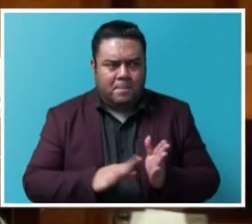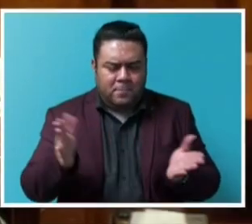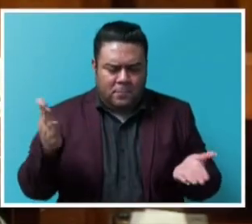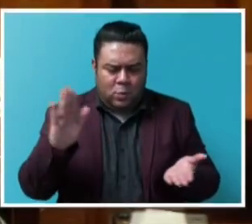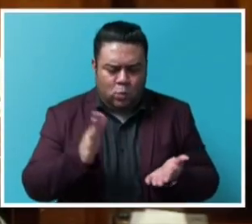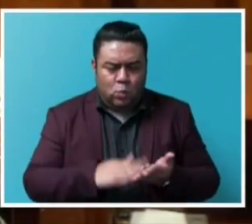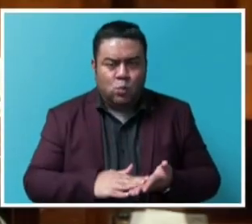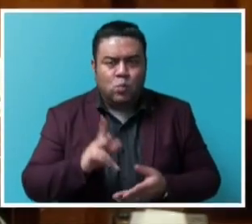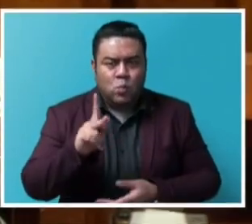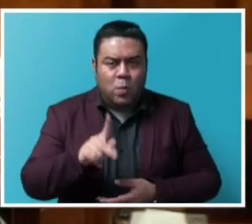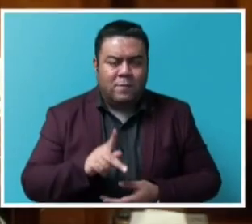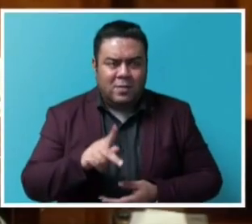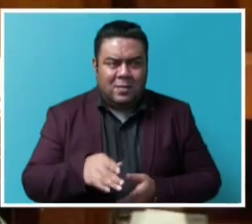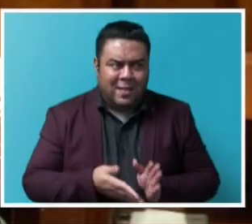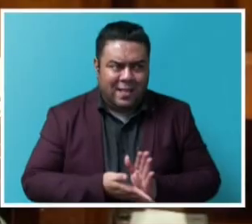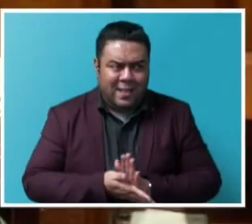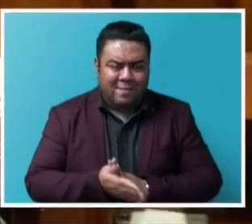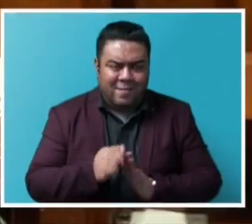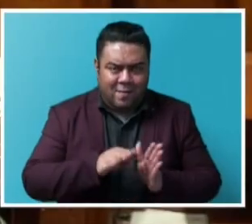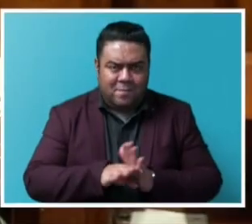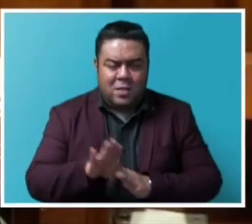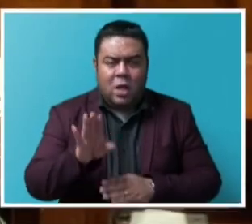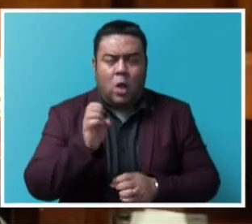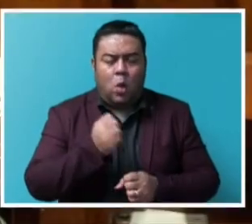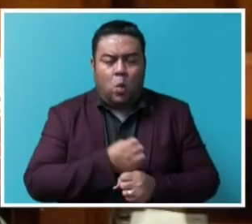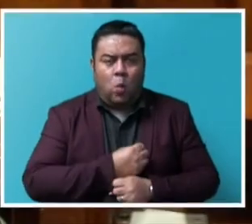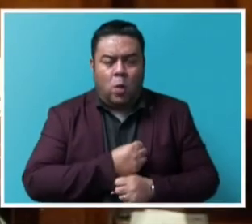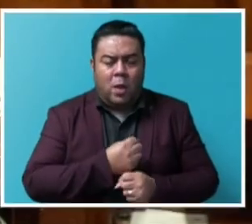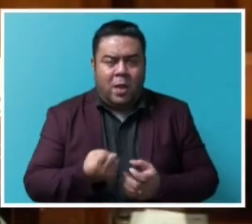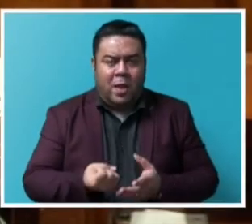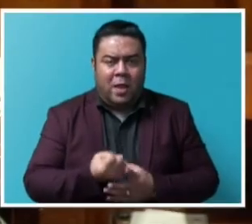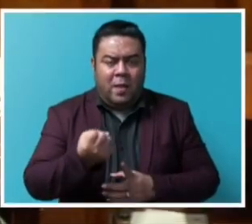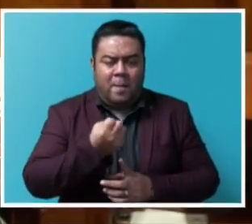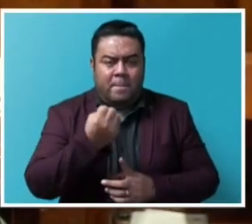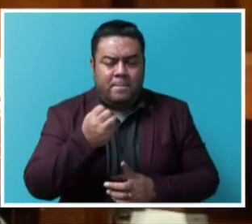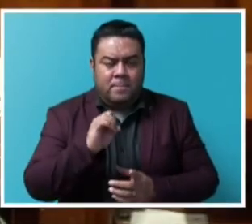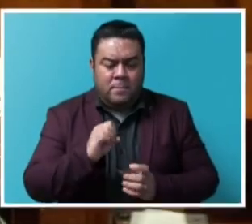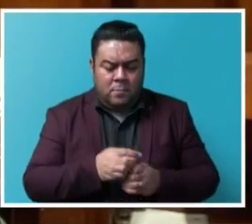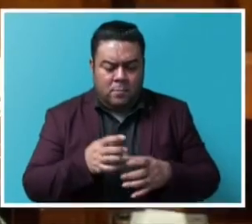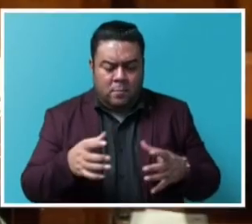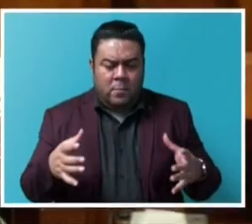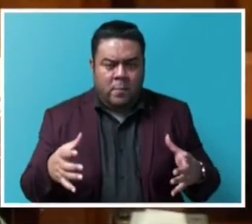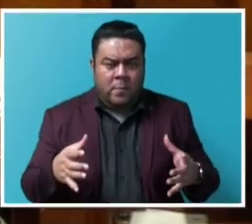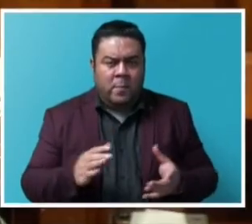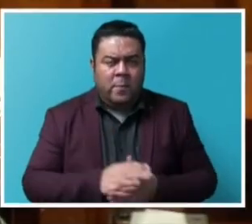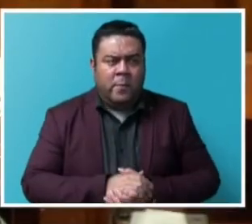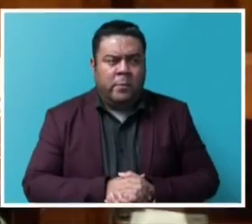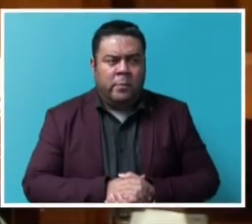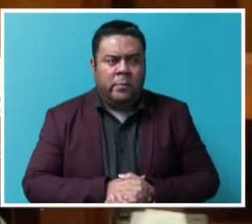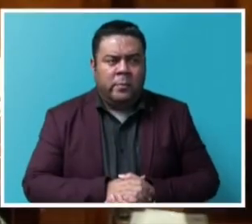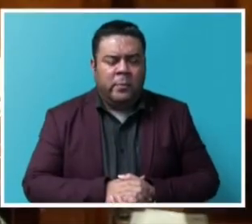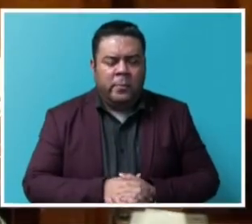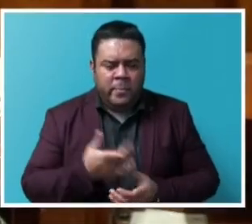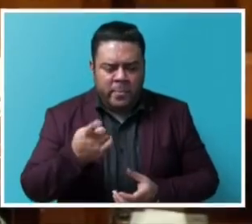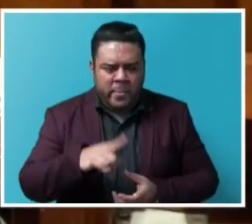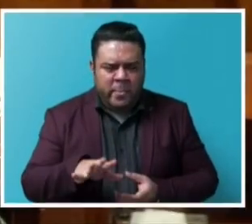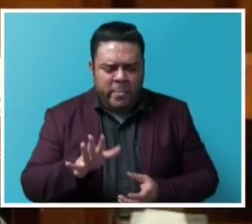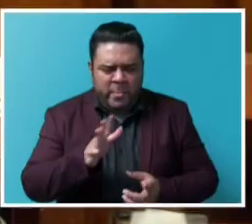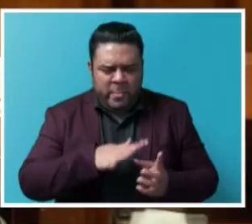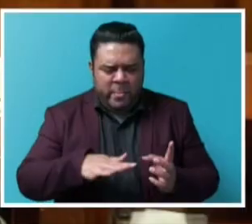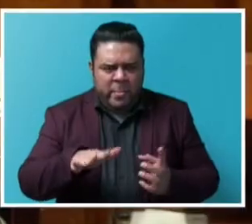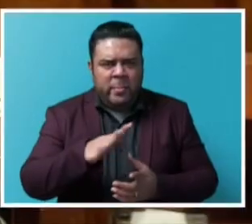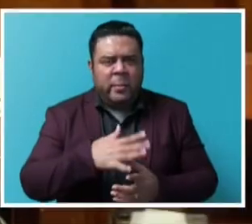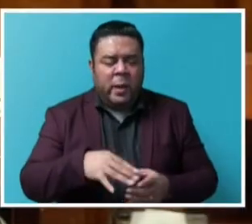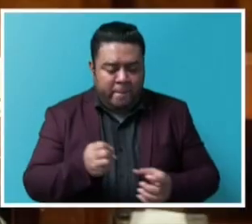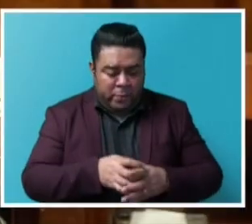poverty, lift our economic growth, inject industry, entrepreneurship, and innovation,